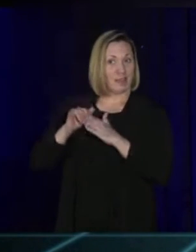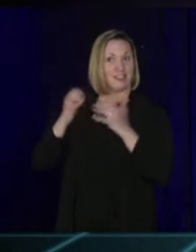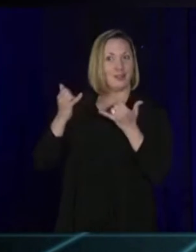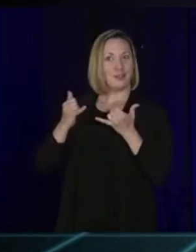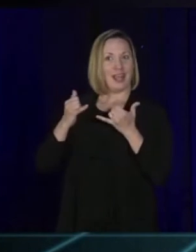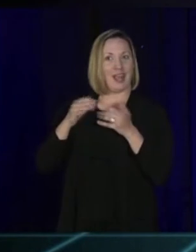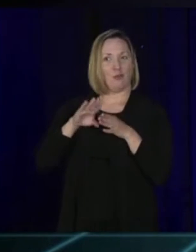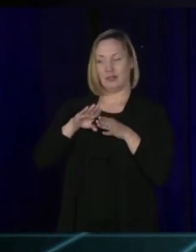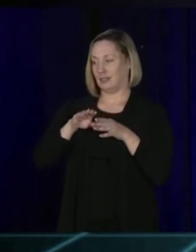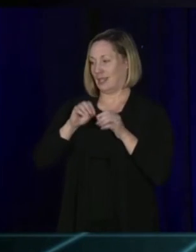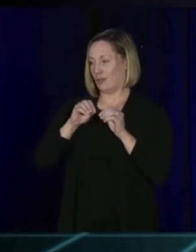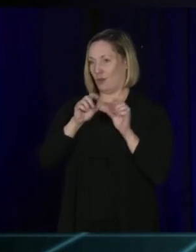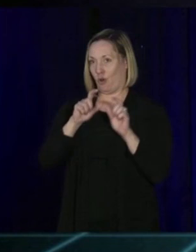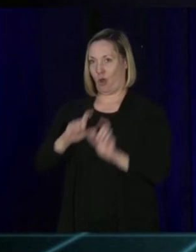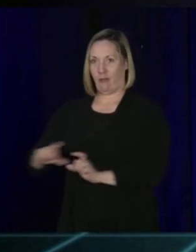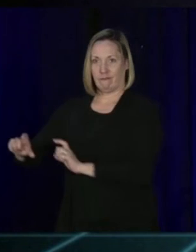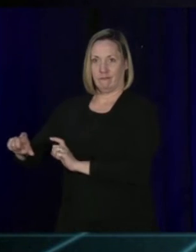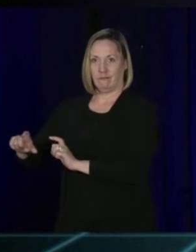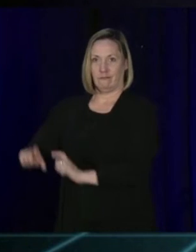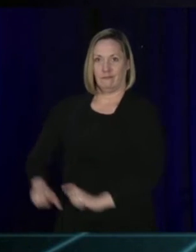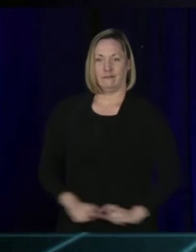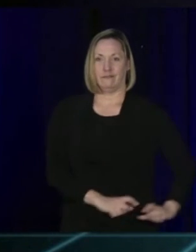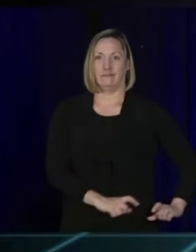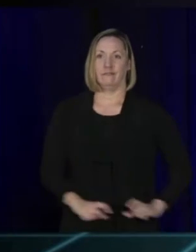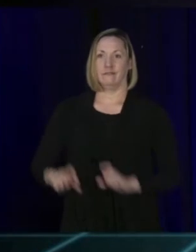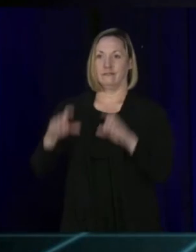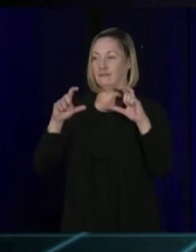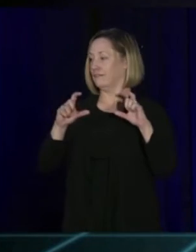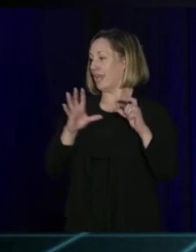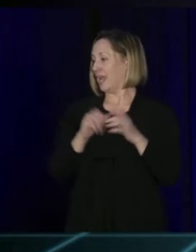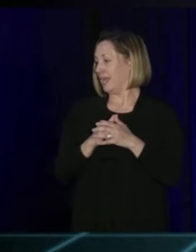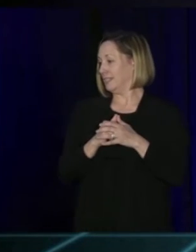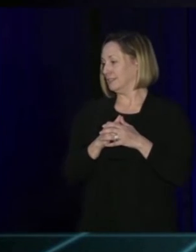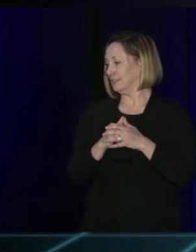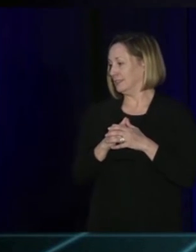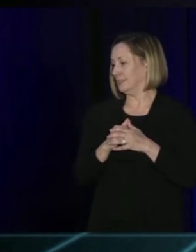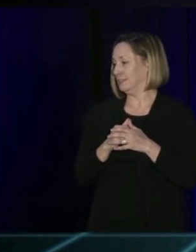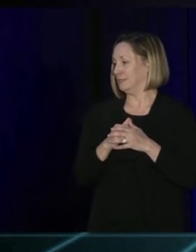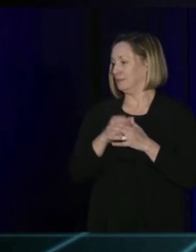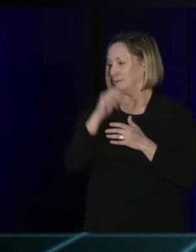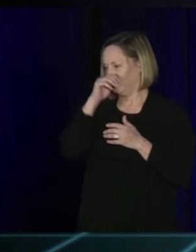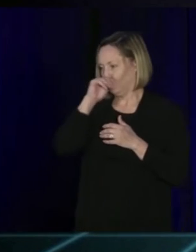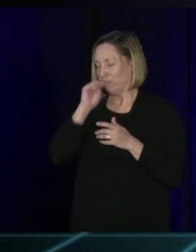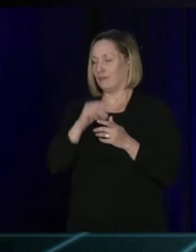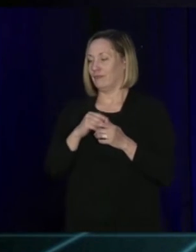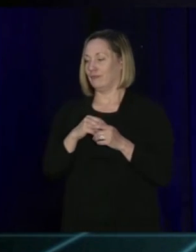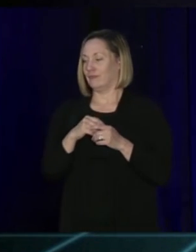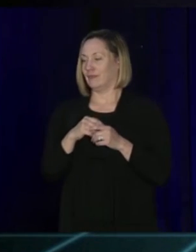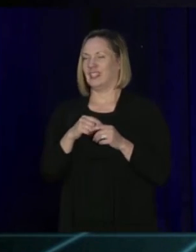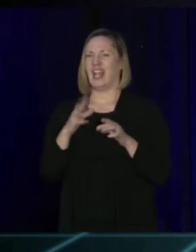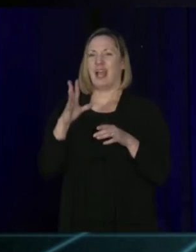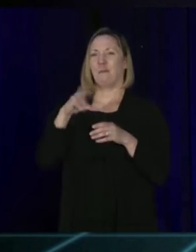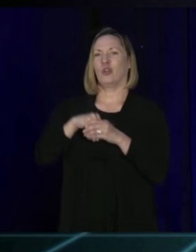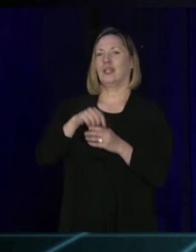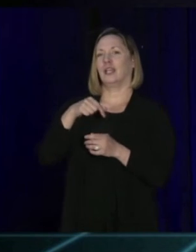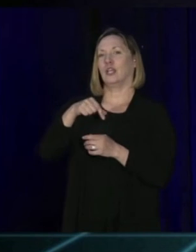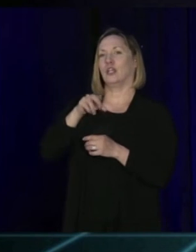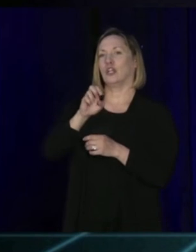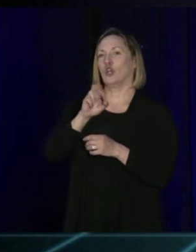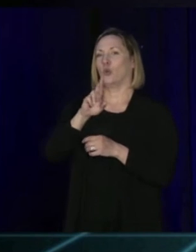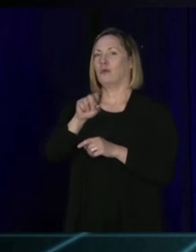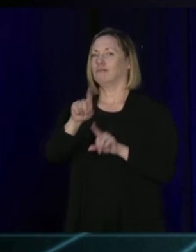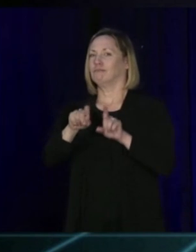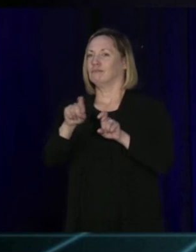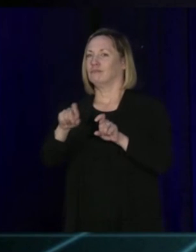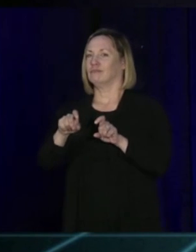this. I'm going to move here. And I actually put a query here, and I'm going to be asking Tailwind